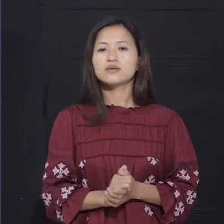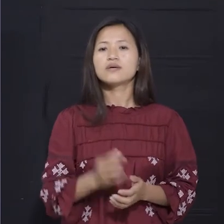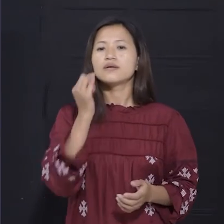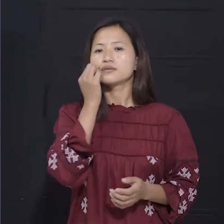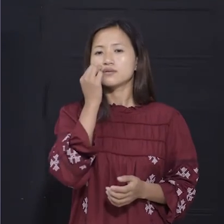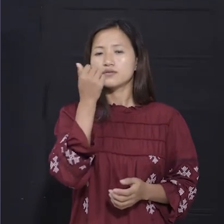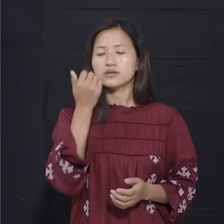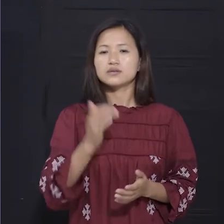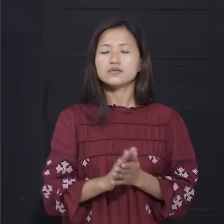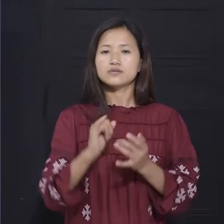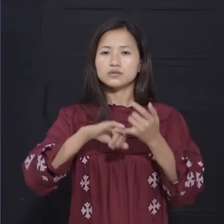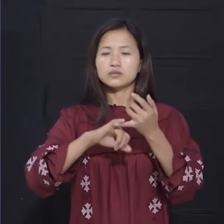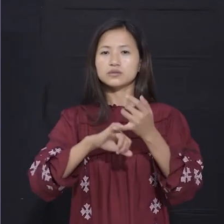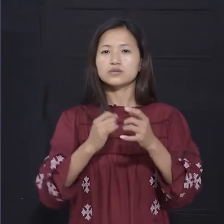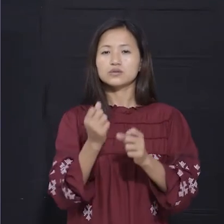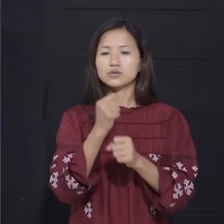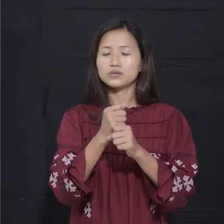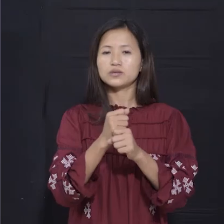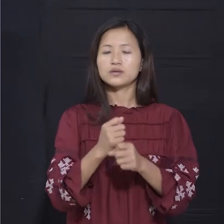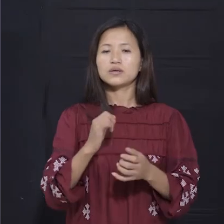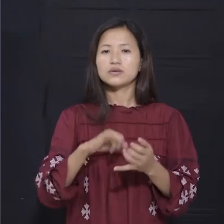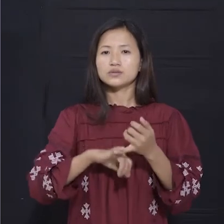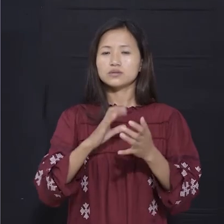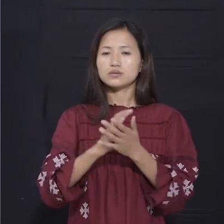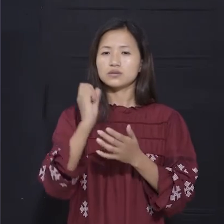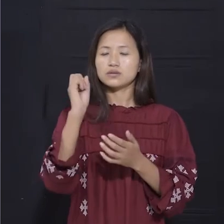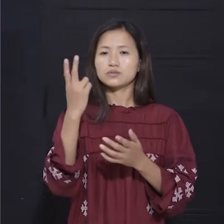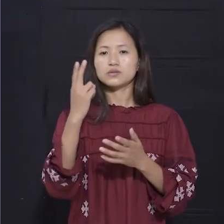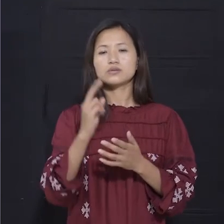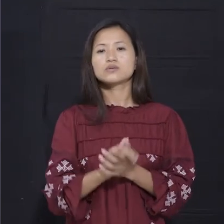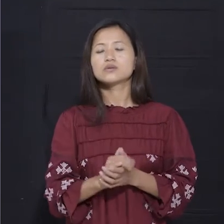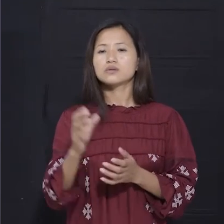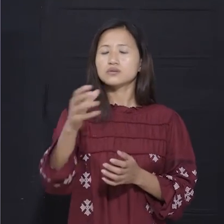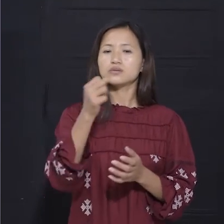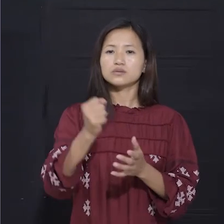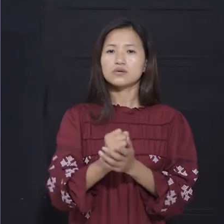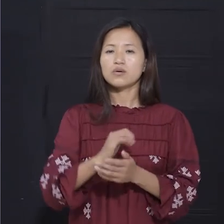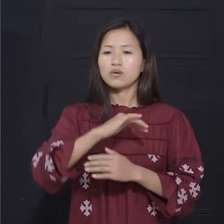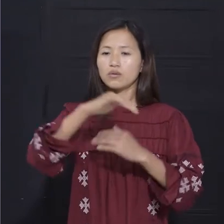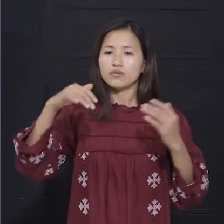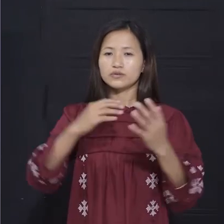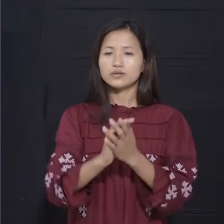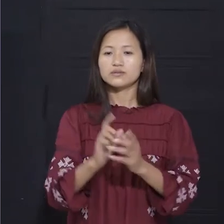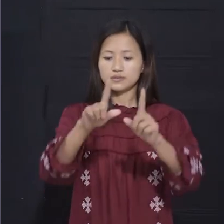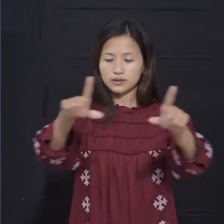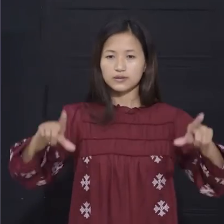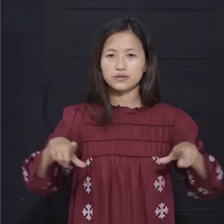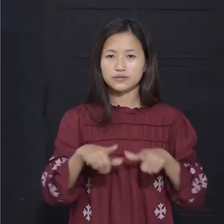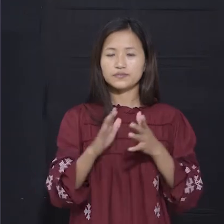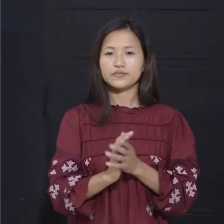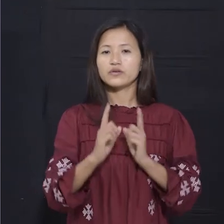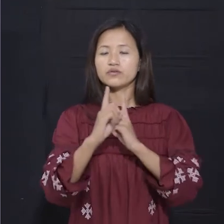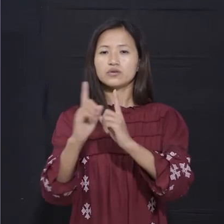of Samudragupta, and after Samudragupta, Chandragupta II took control over the land of the ancestors, followed